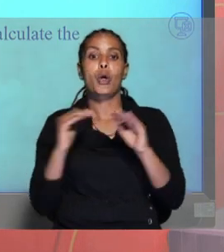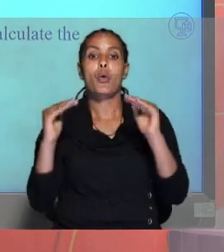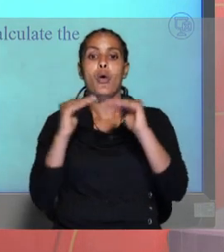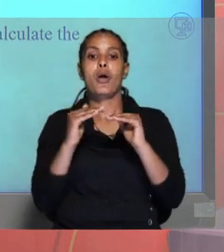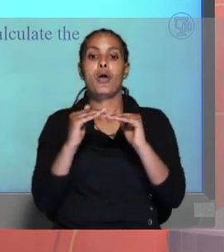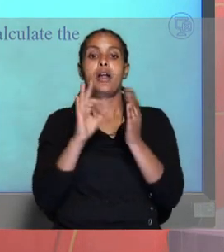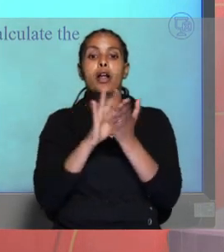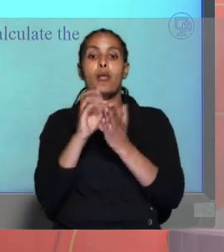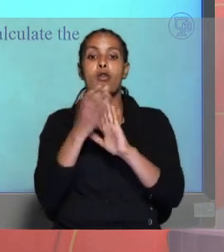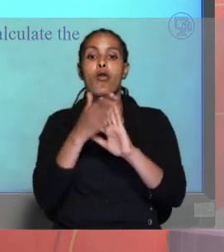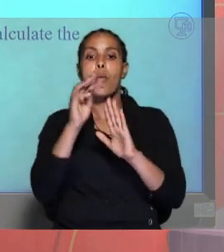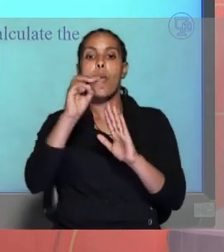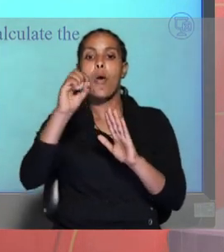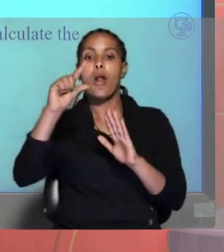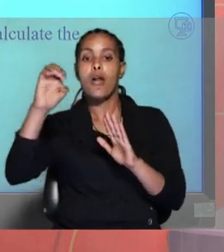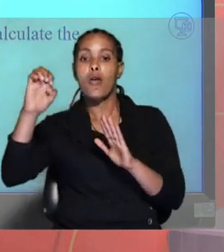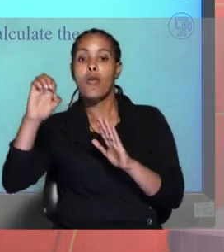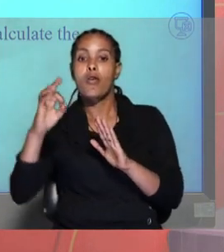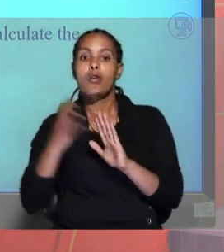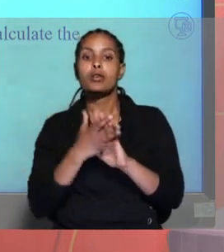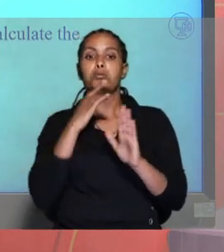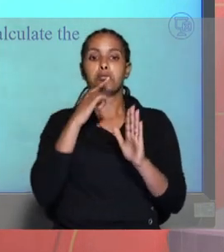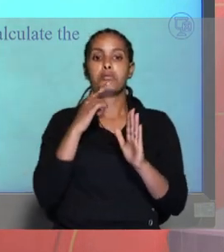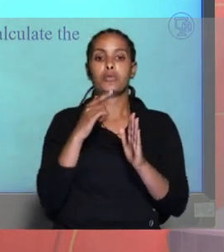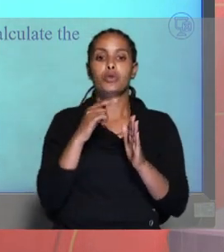equal number of mole of the solute,